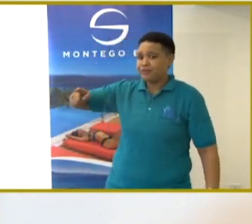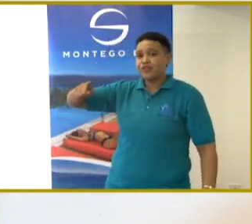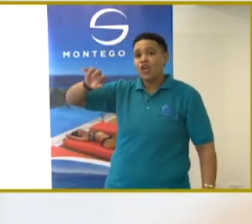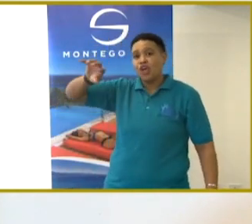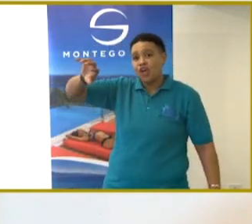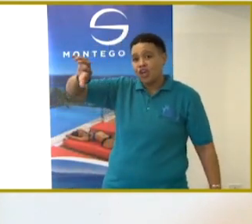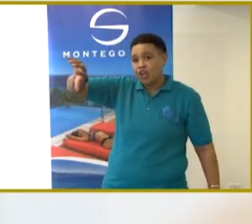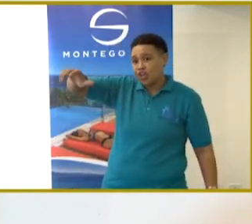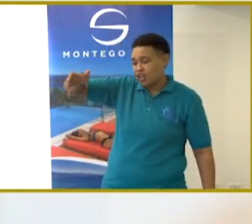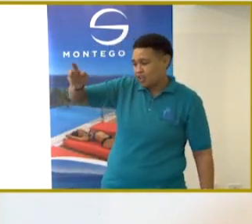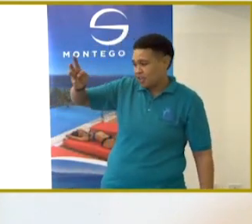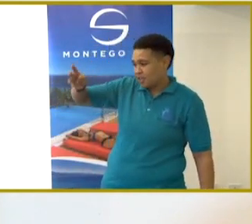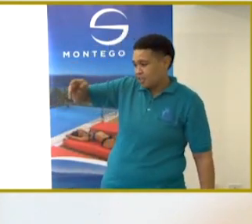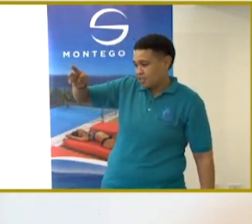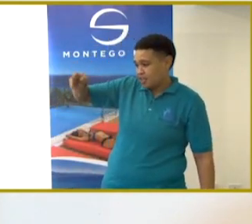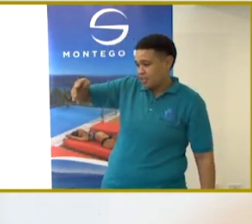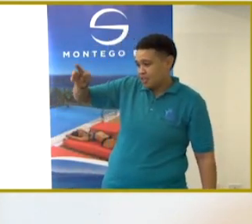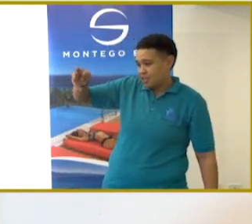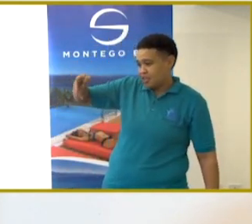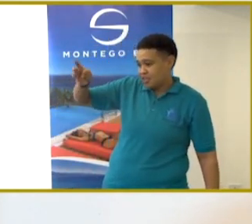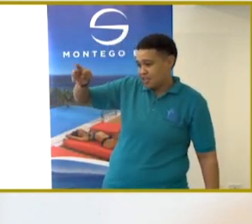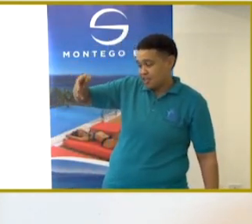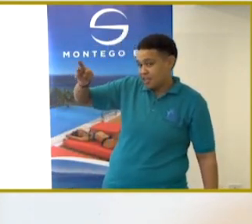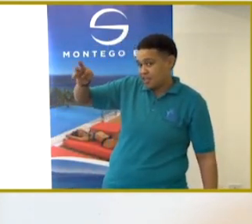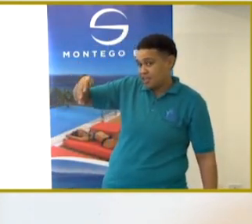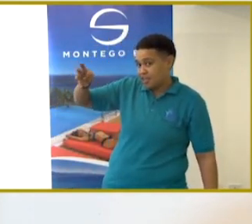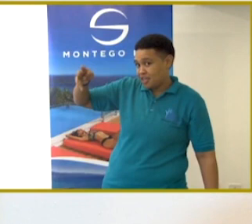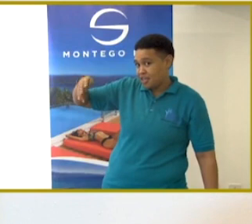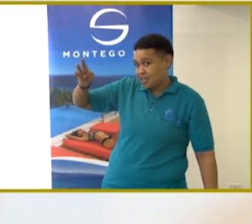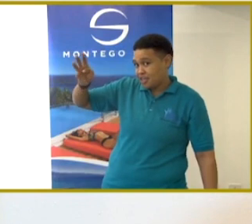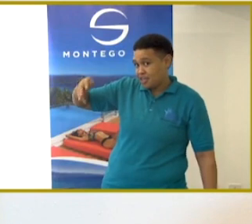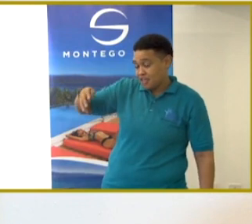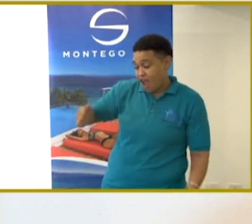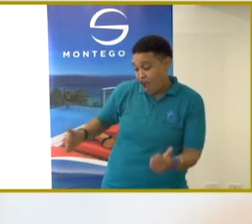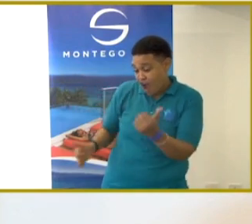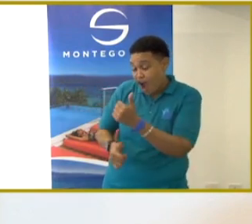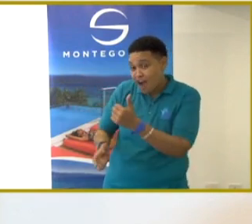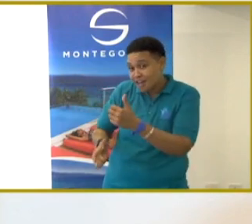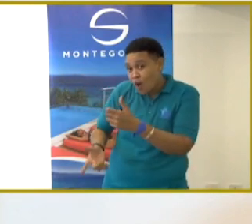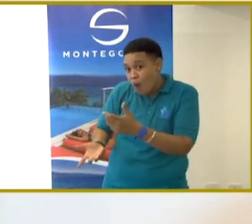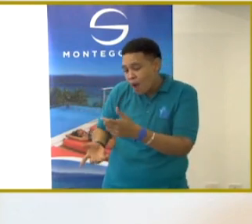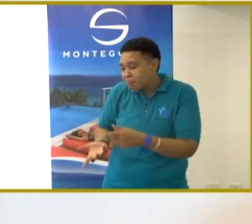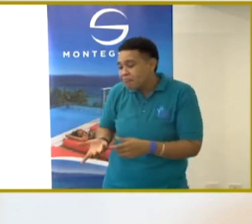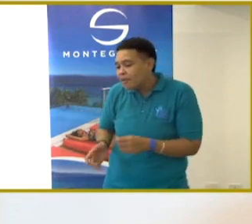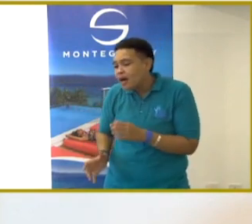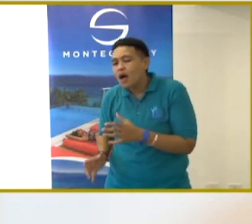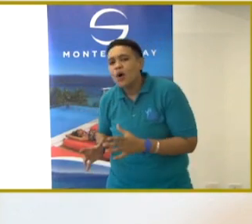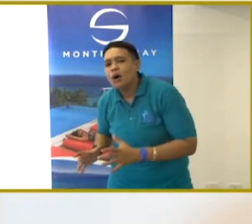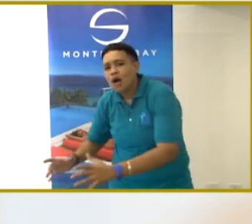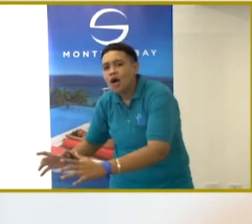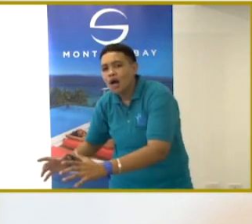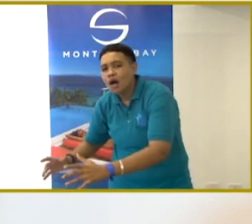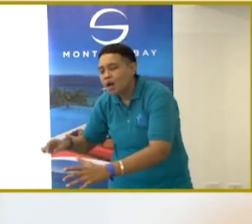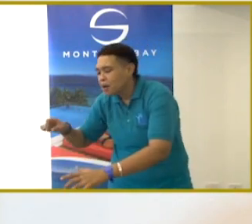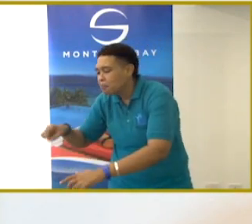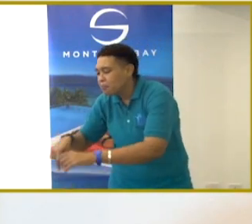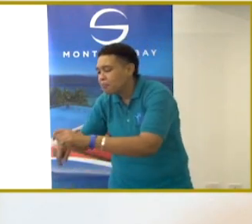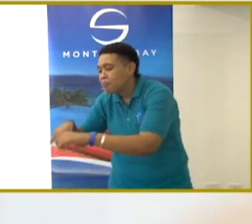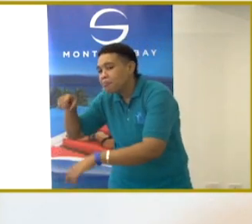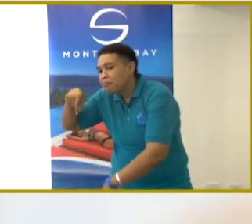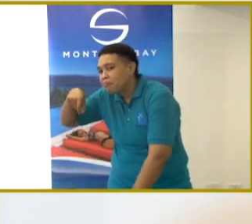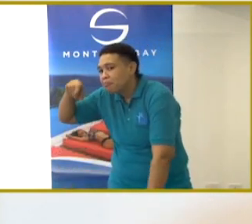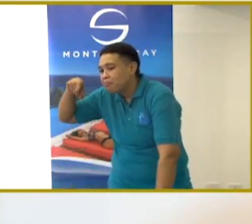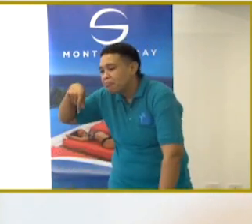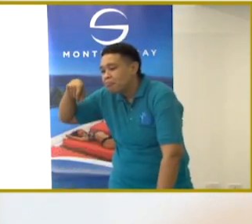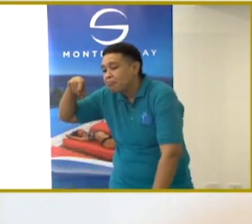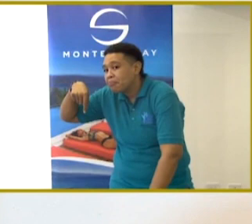put a pan to catch because you didn't get a chance to fix the pipe. All of those things become breeding sites for mosquitoes